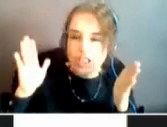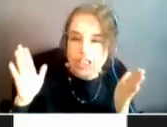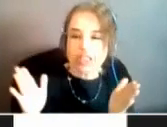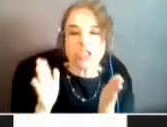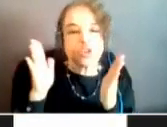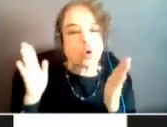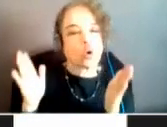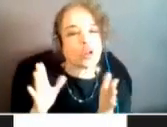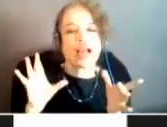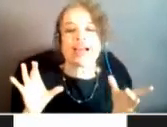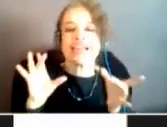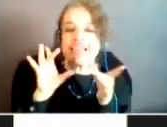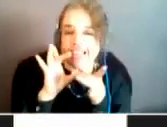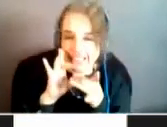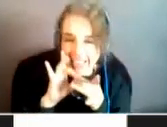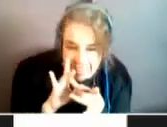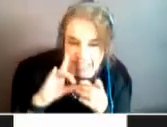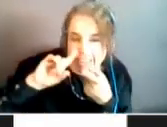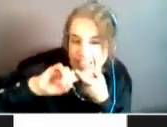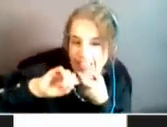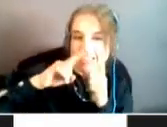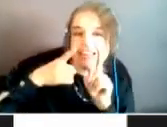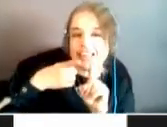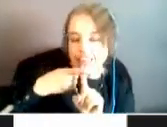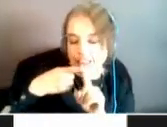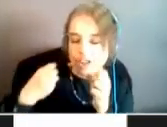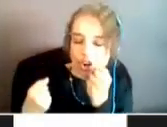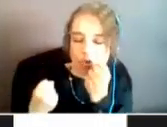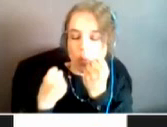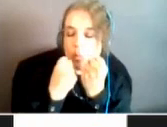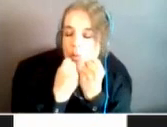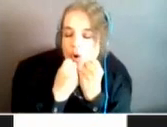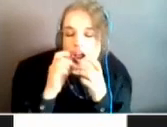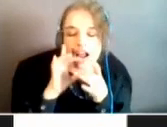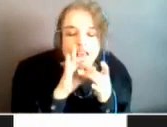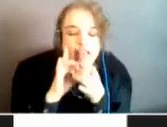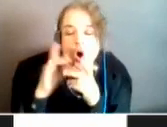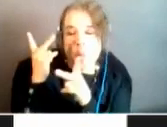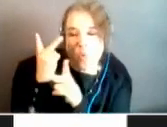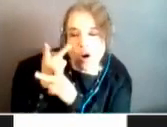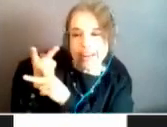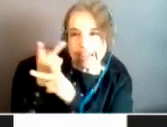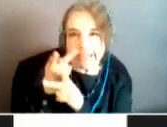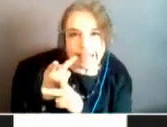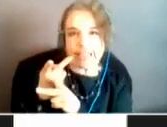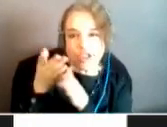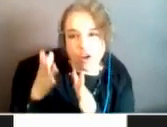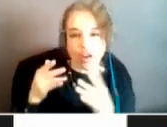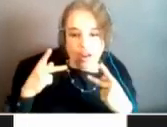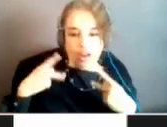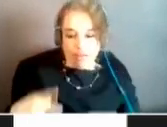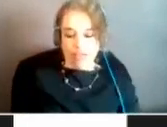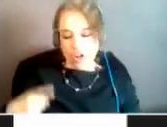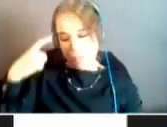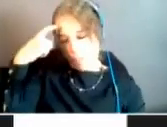suicide, connections to friends, family, et cetera, supportive relationships with care providers, availability of physical and mental